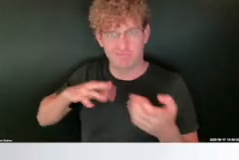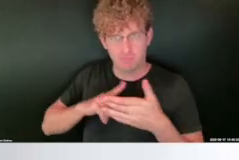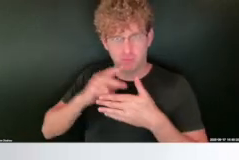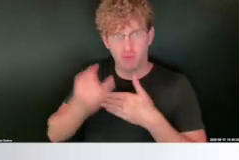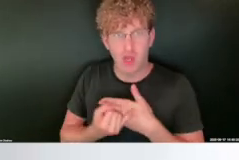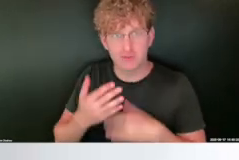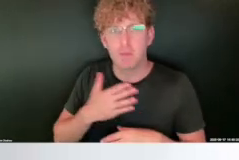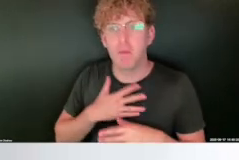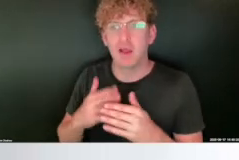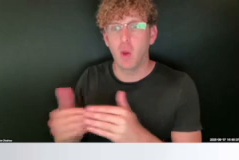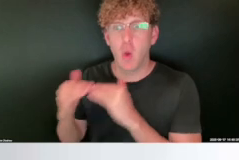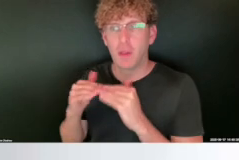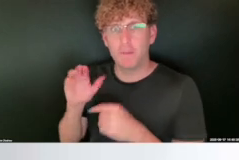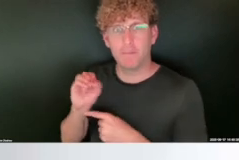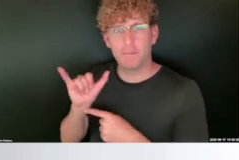topic. Matt?